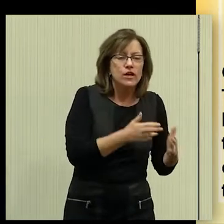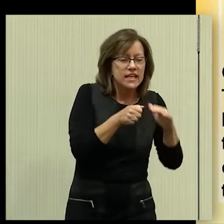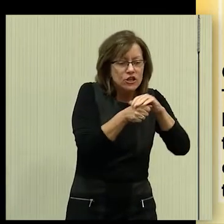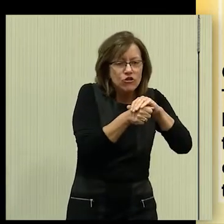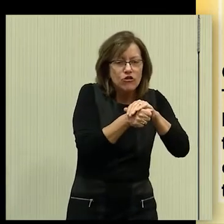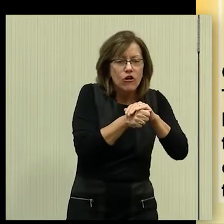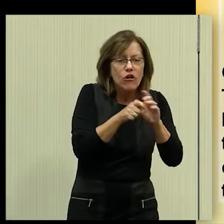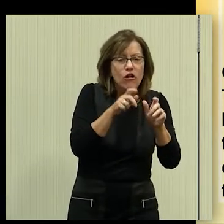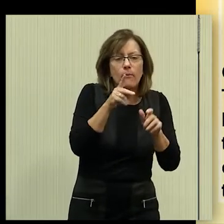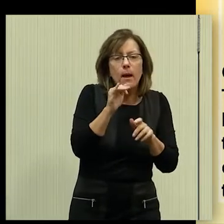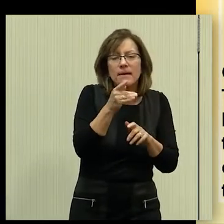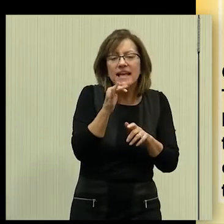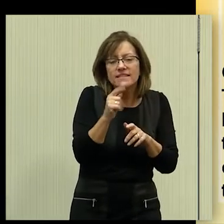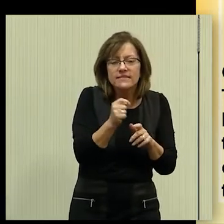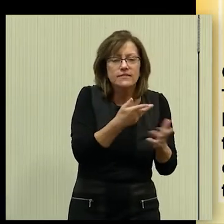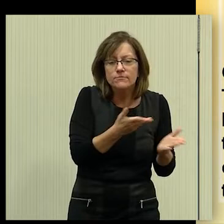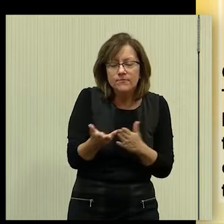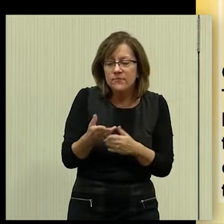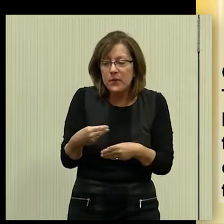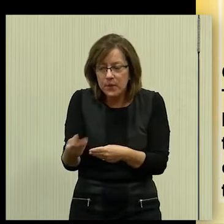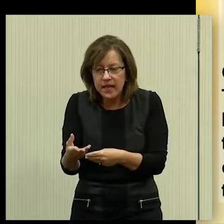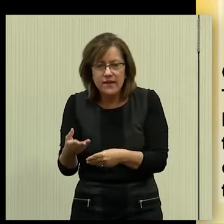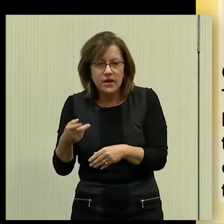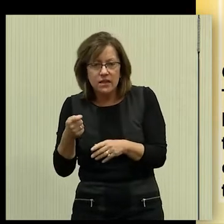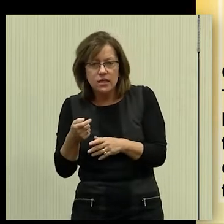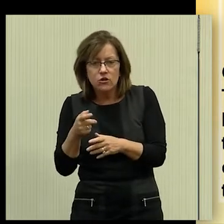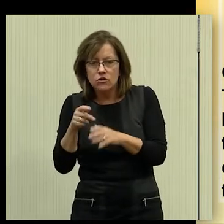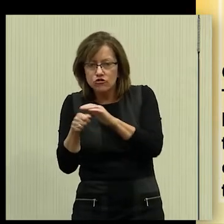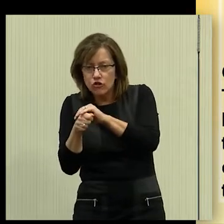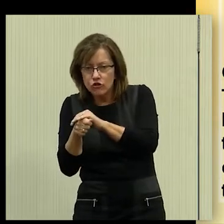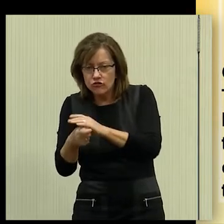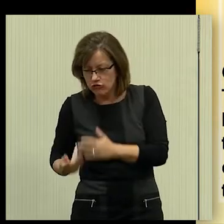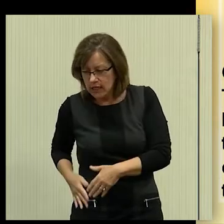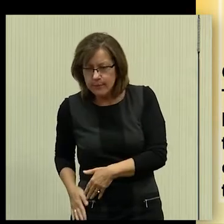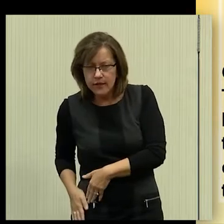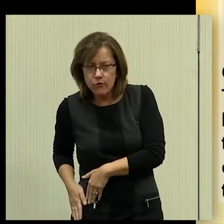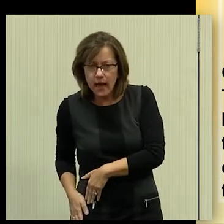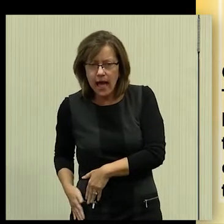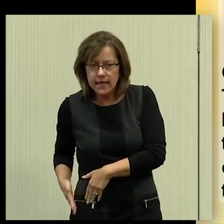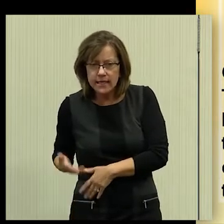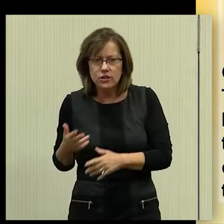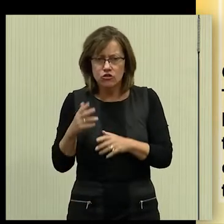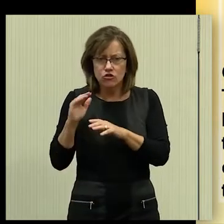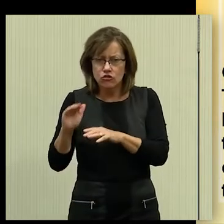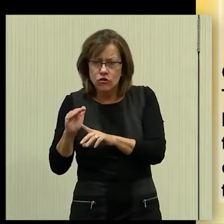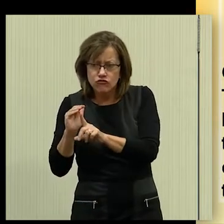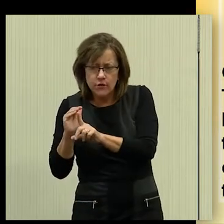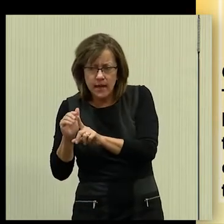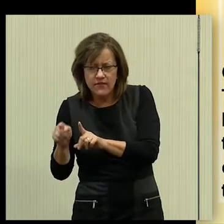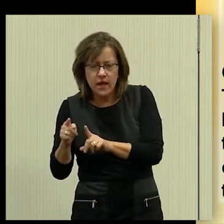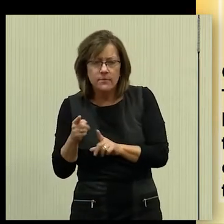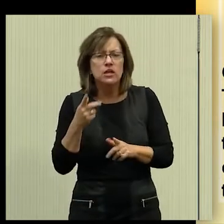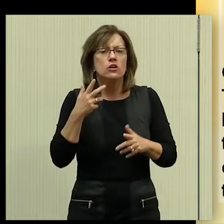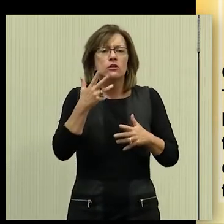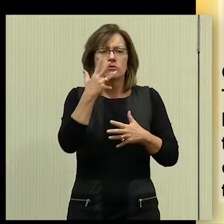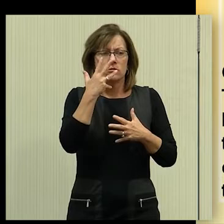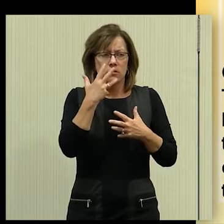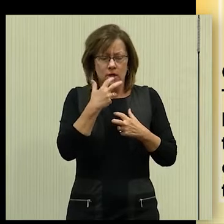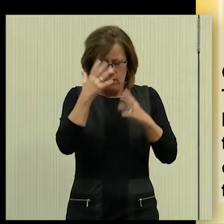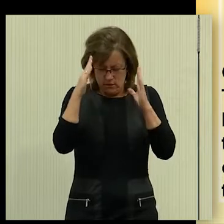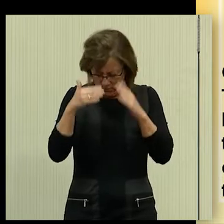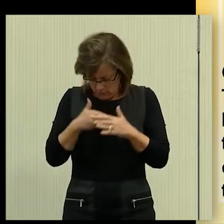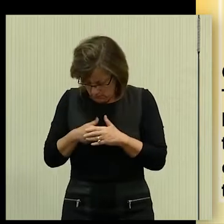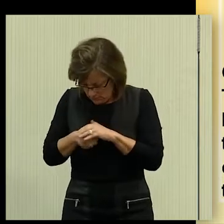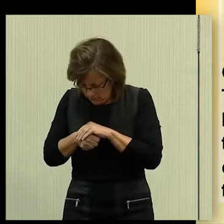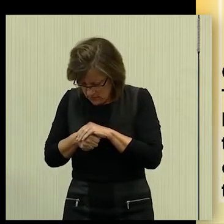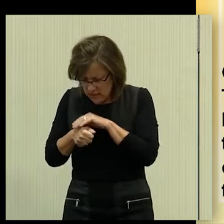sometimes give kids a little turtle to keep in their pocket to remind them as a cue to go in like a turtle, take some deep breaths,